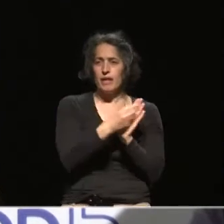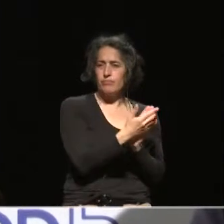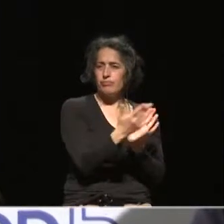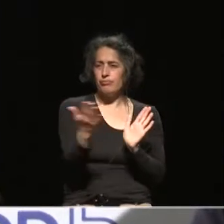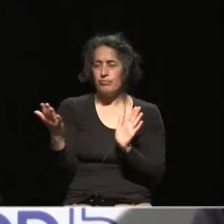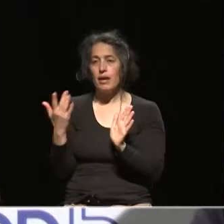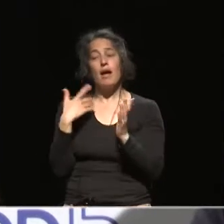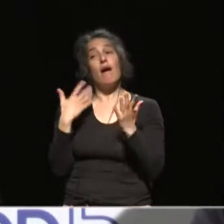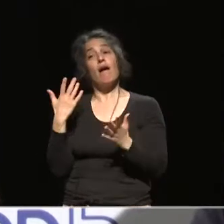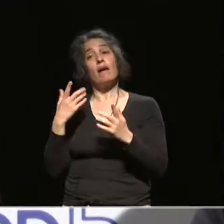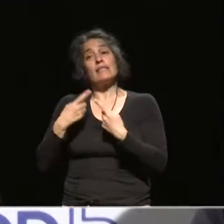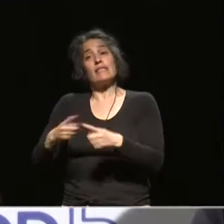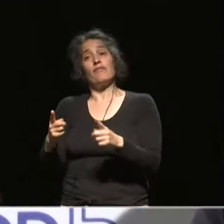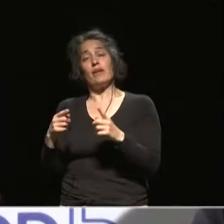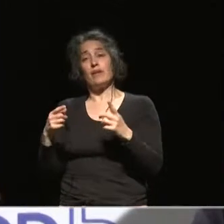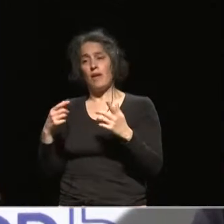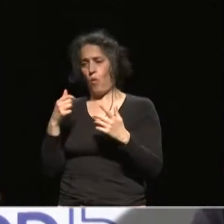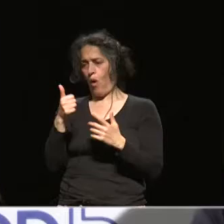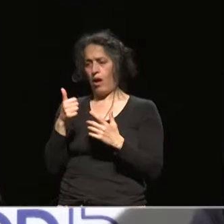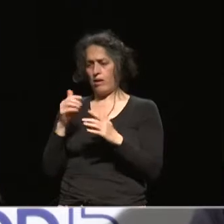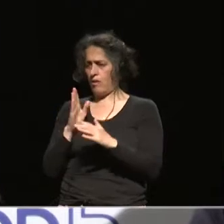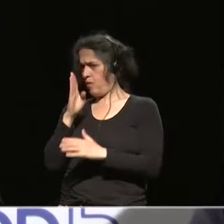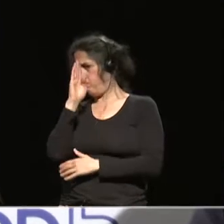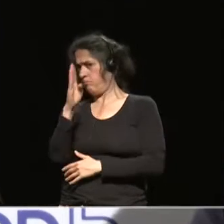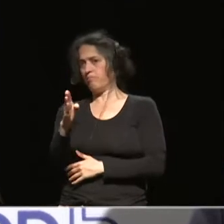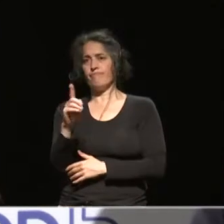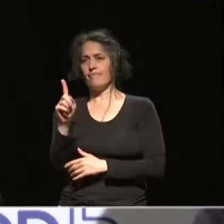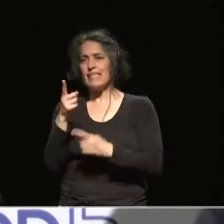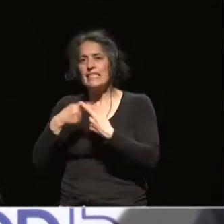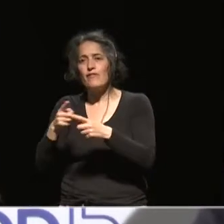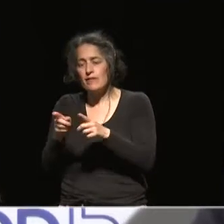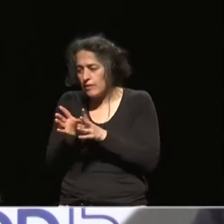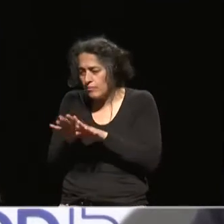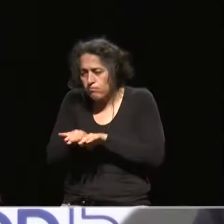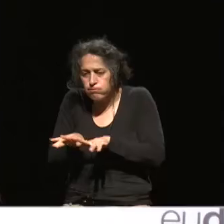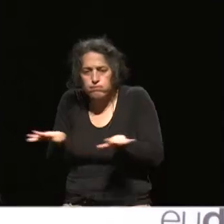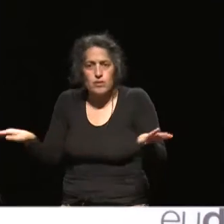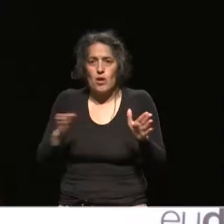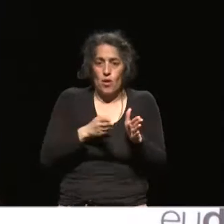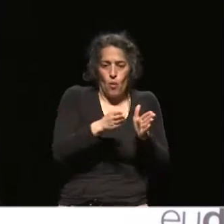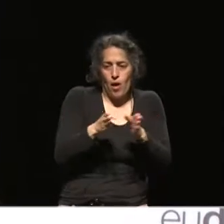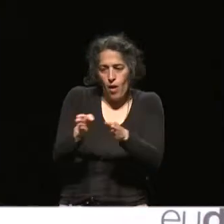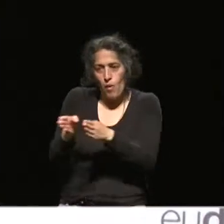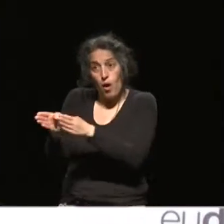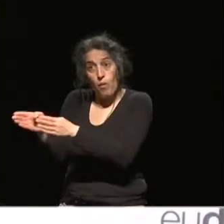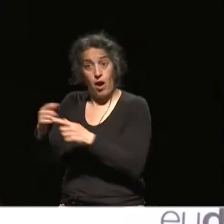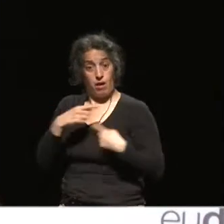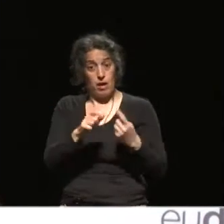donor publics, but that should be the least of our concern. And it may actually make those initiatives slightly easier to measure as